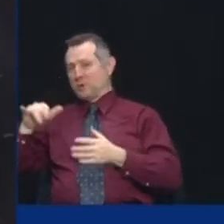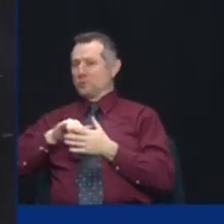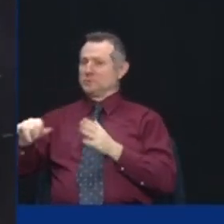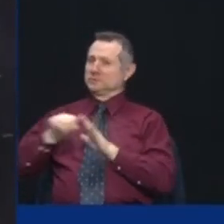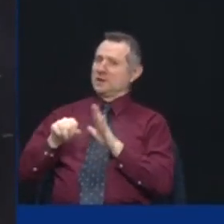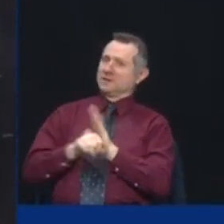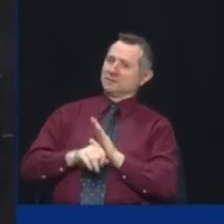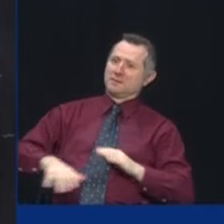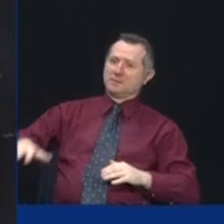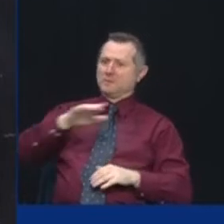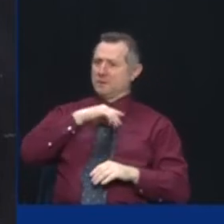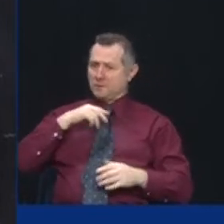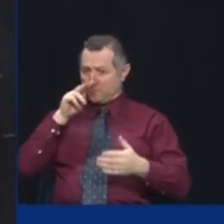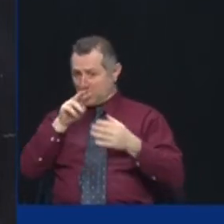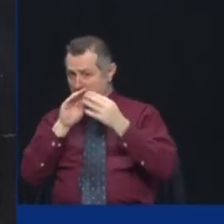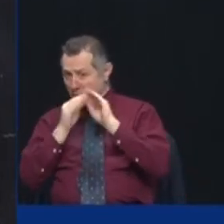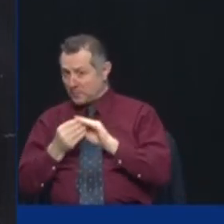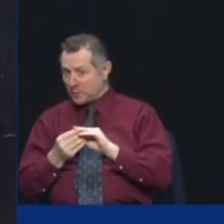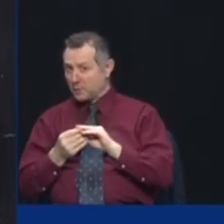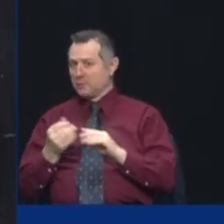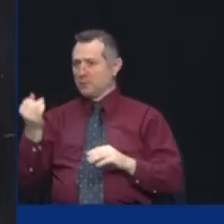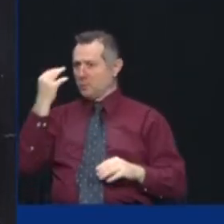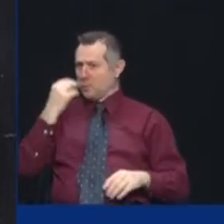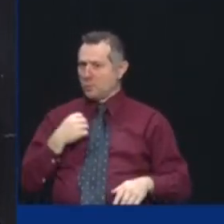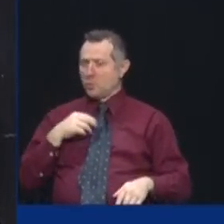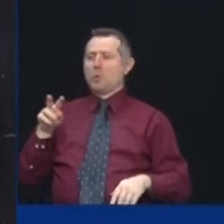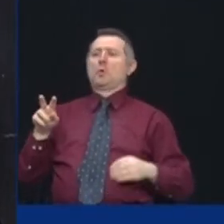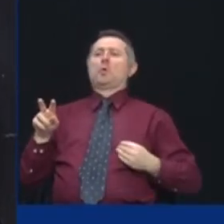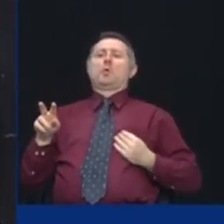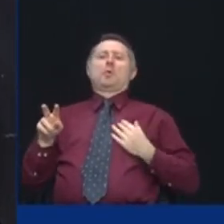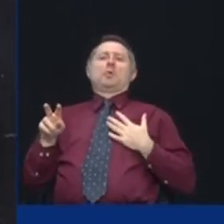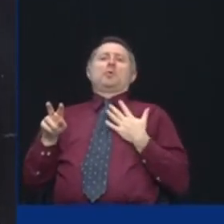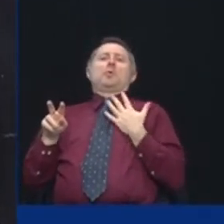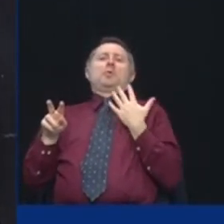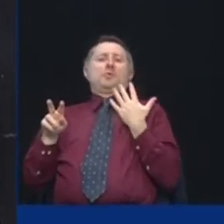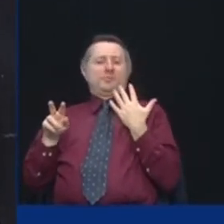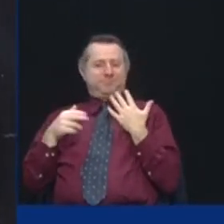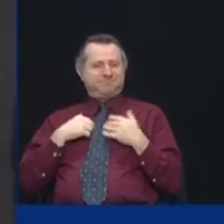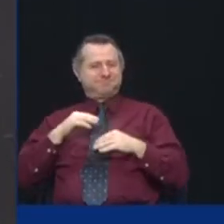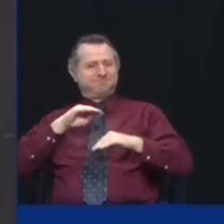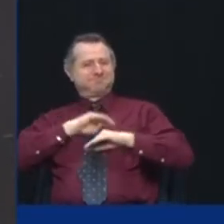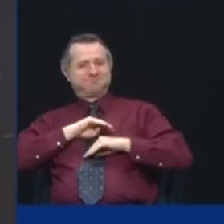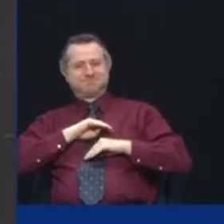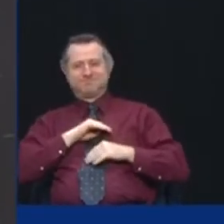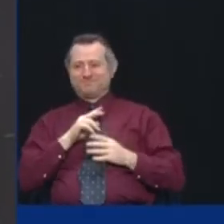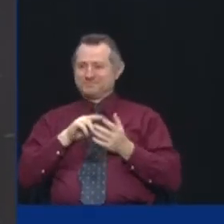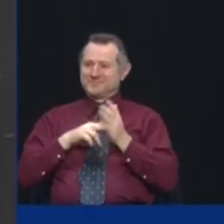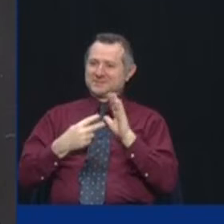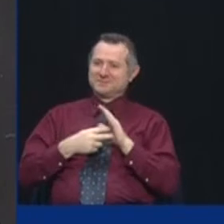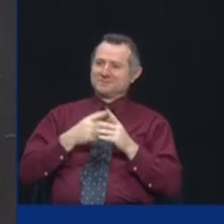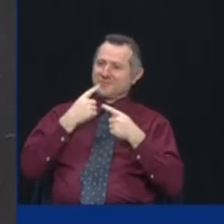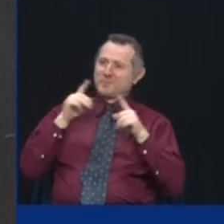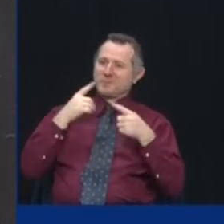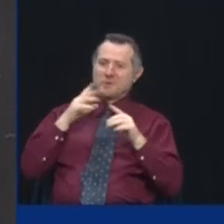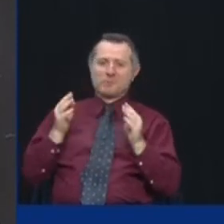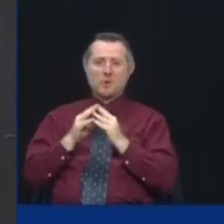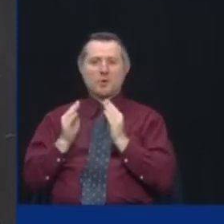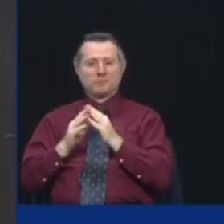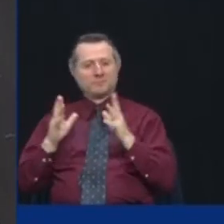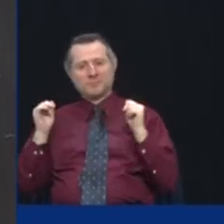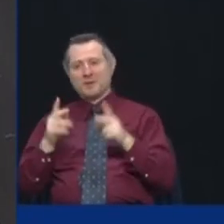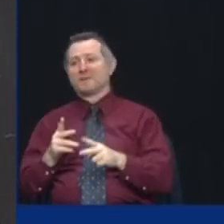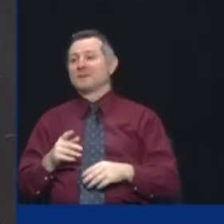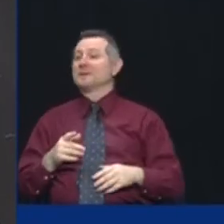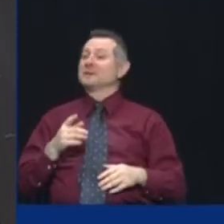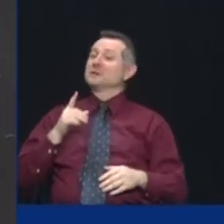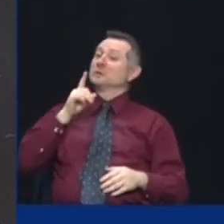was pleasing to us because it has led to some of these announcements, but more importantly, more fundamentally, it